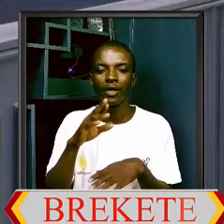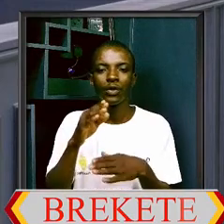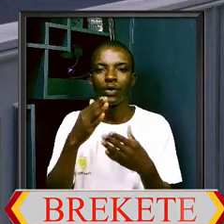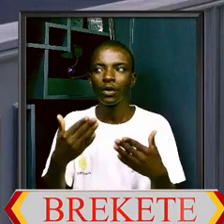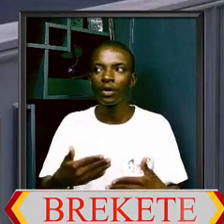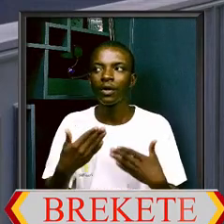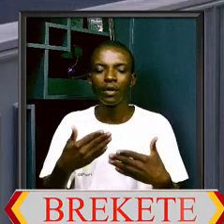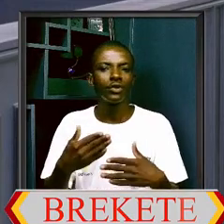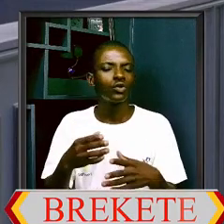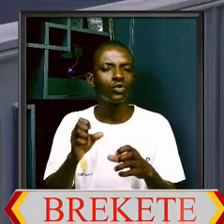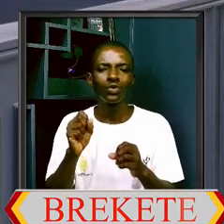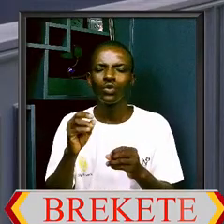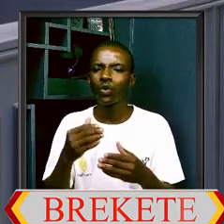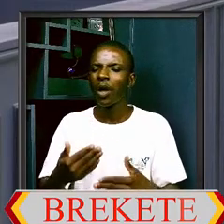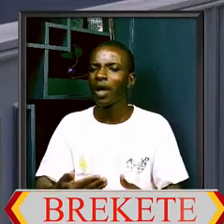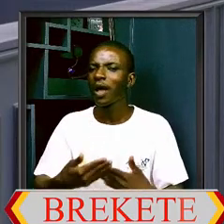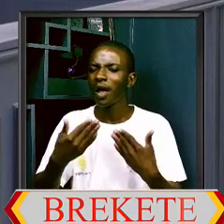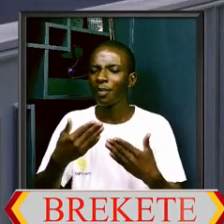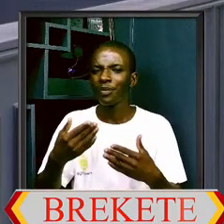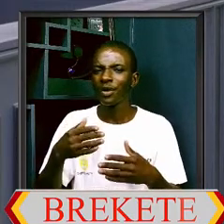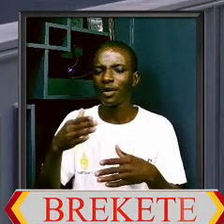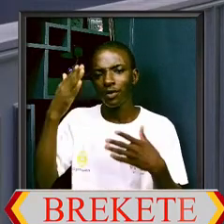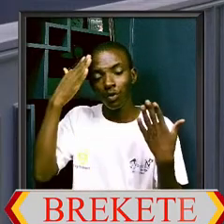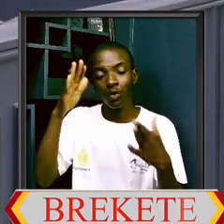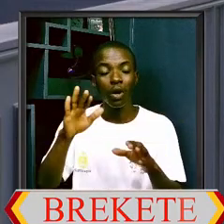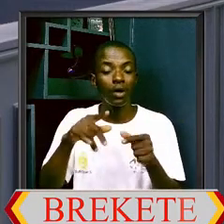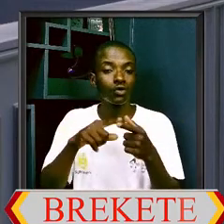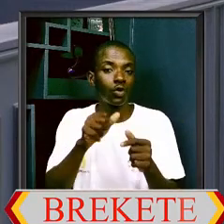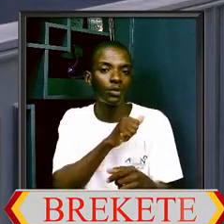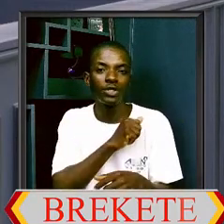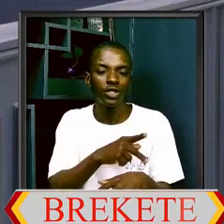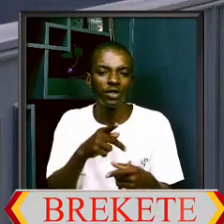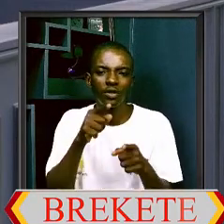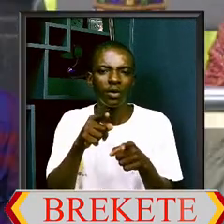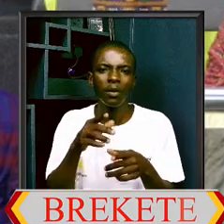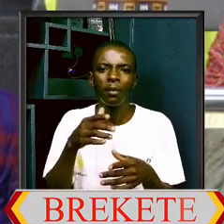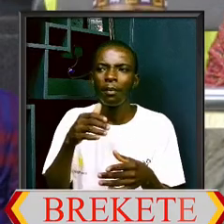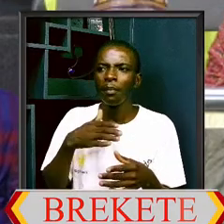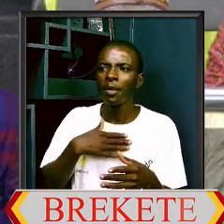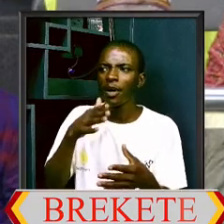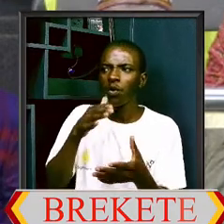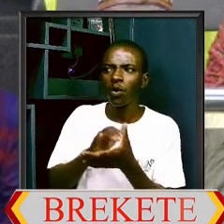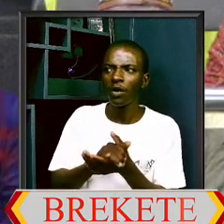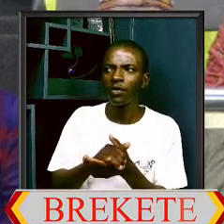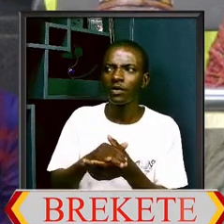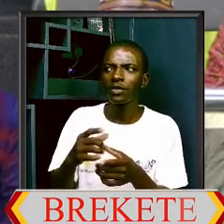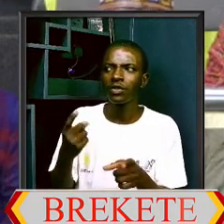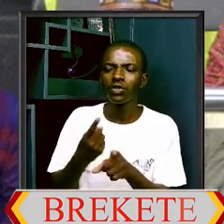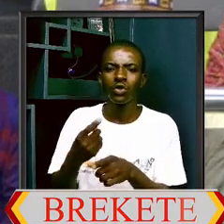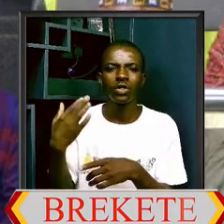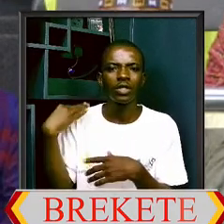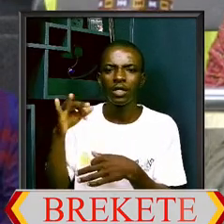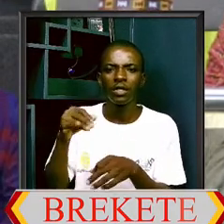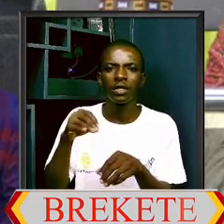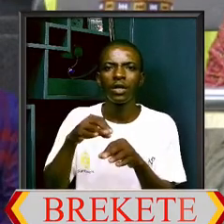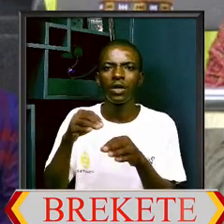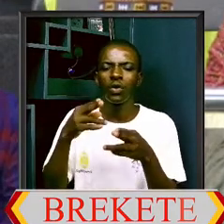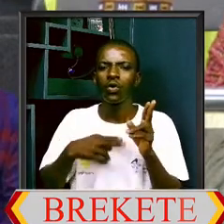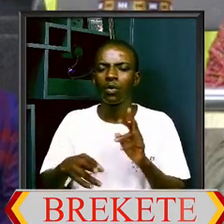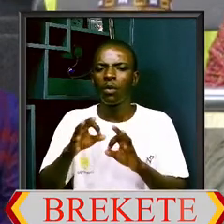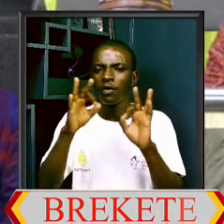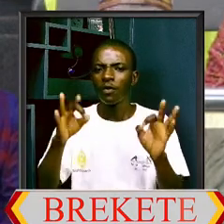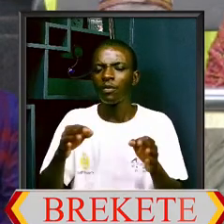intervention sir I'm so happy I'm so happy I don't even know how to appreciate you my wife used to say that you are just an angel in human